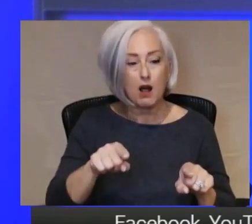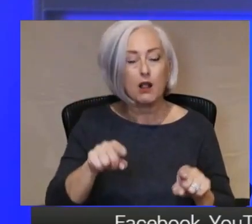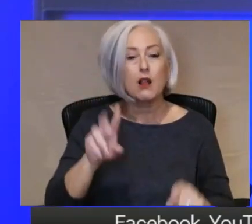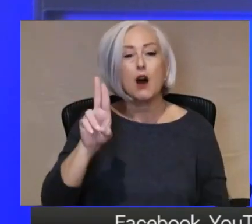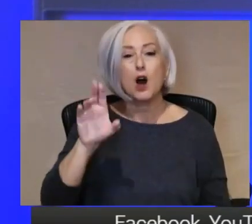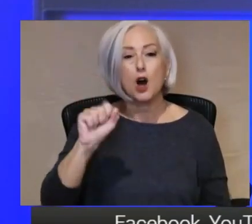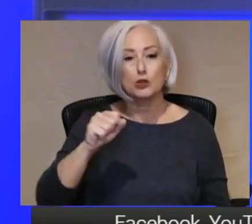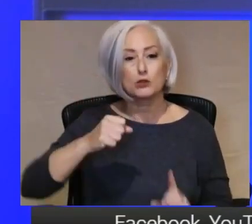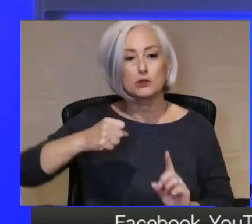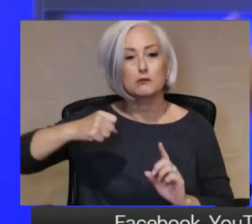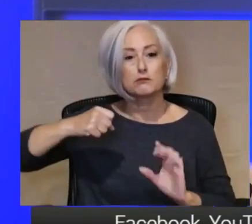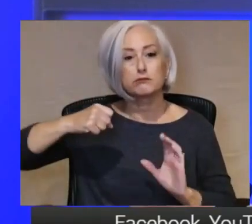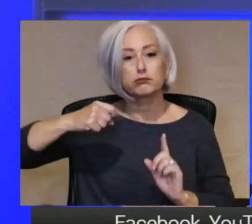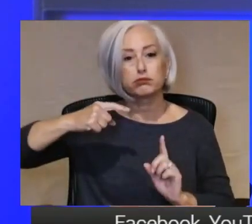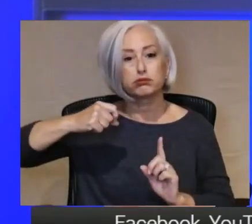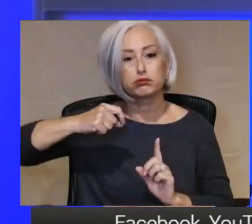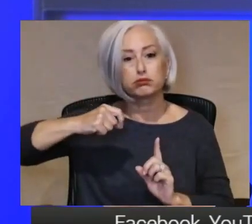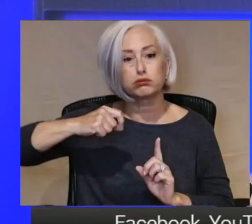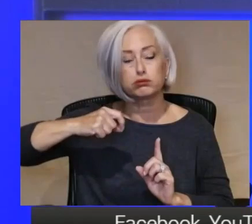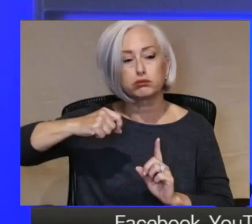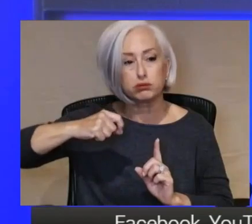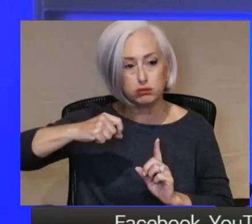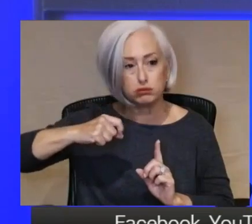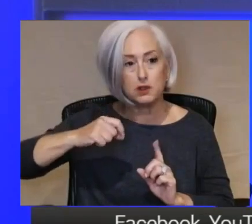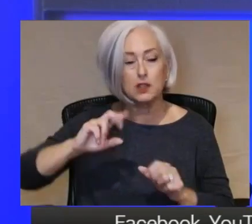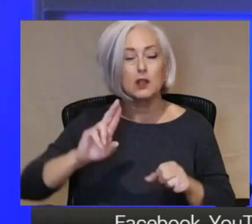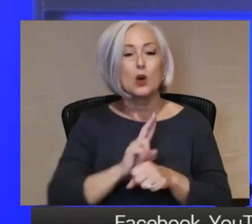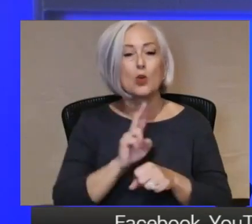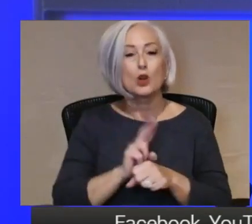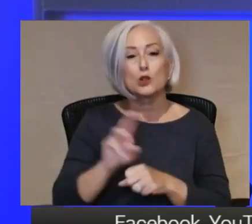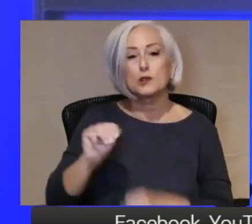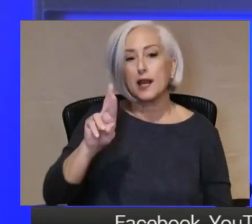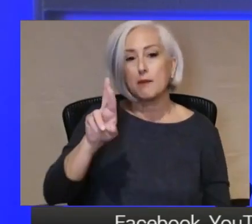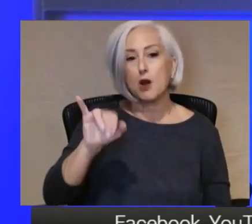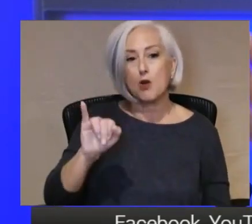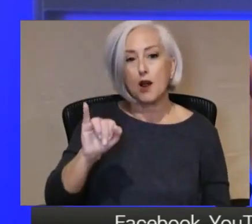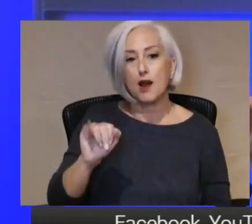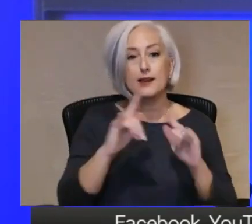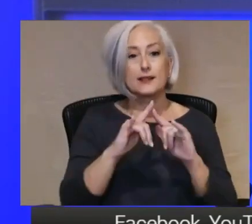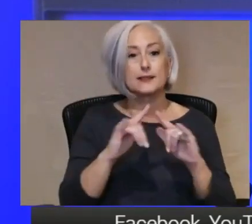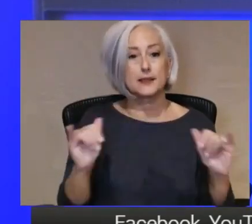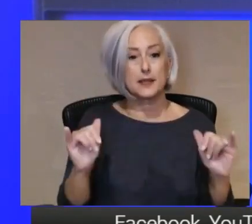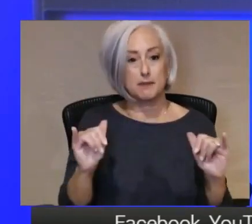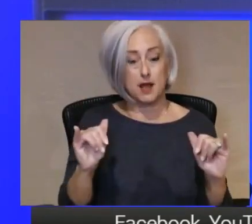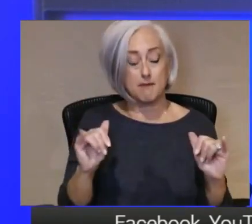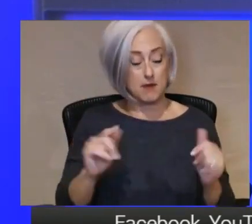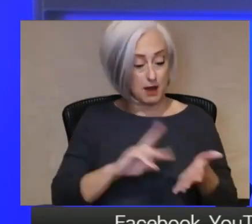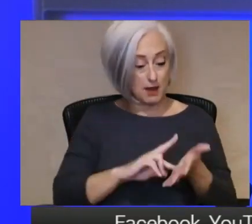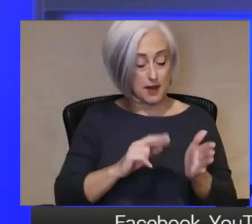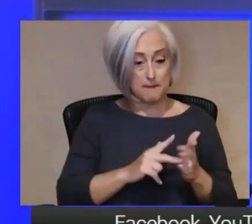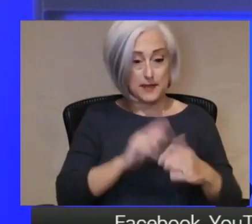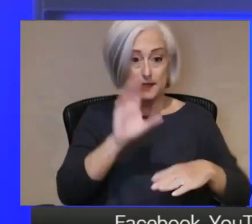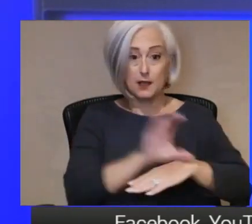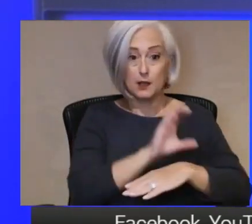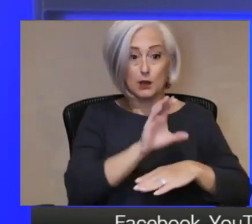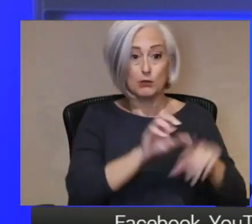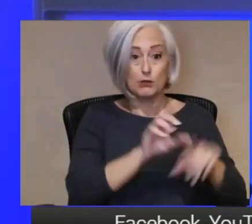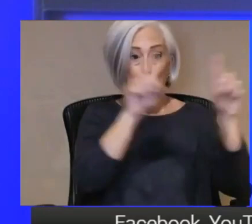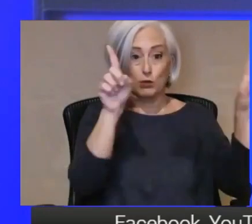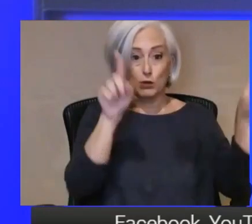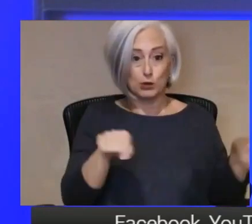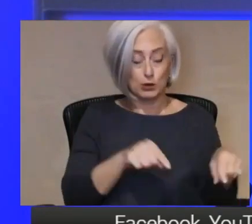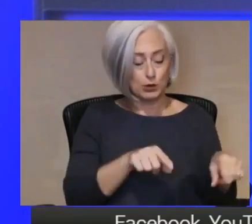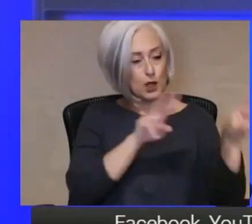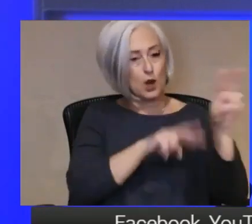the brain, we are running the MRI at the same time. And that allows us to, on our computer, look at the temperature in the brain tissue. So